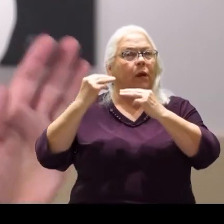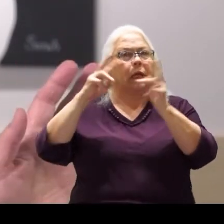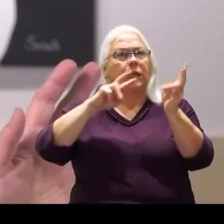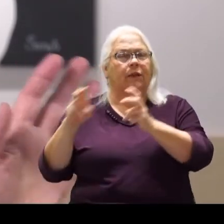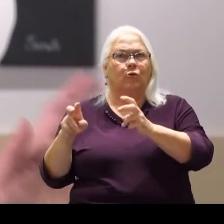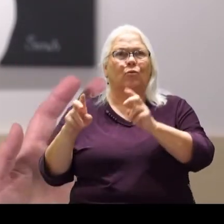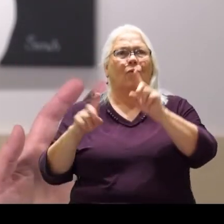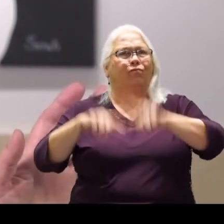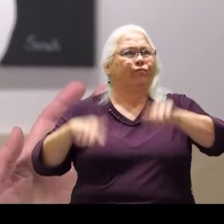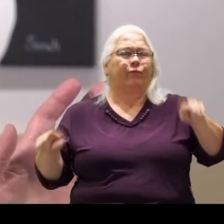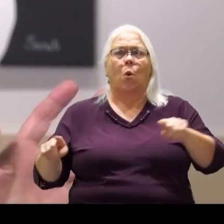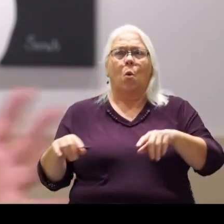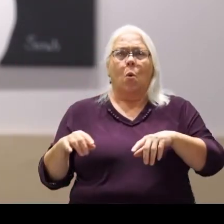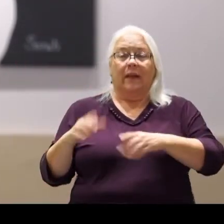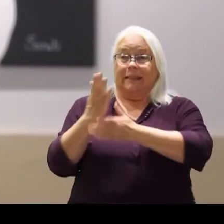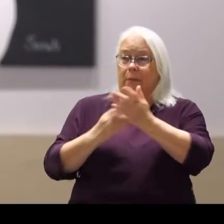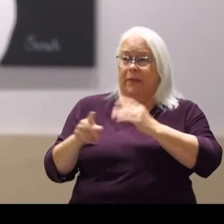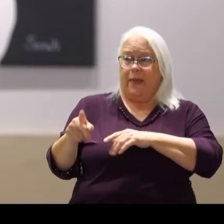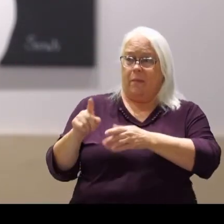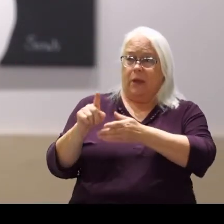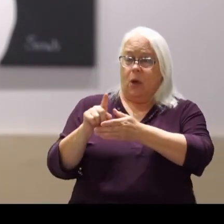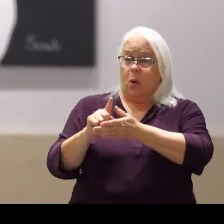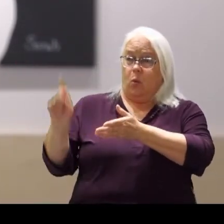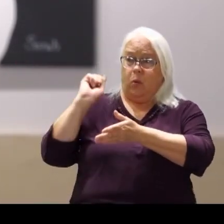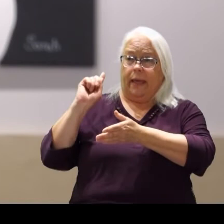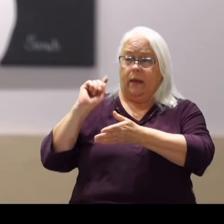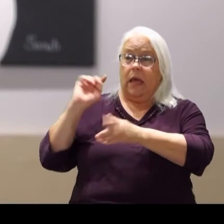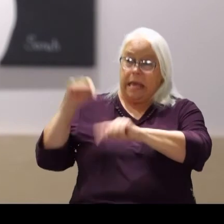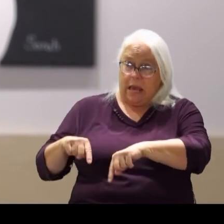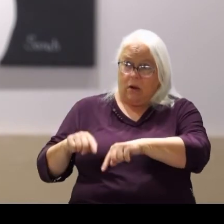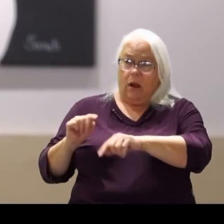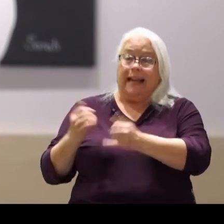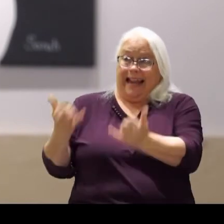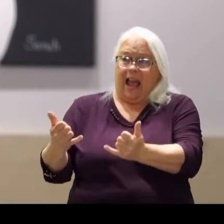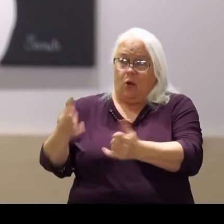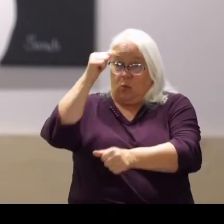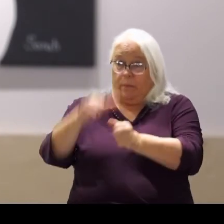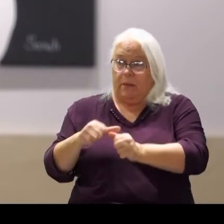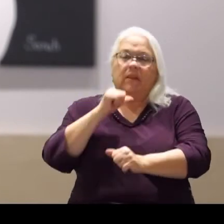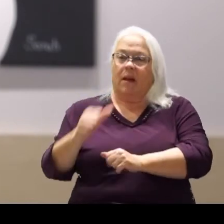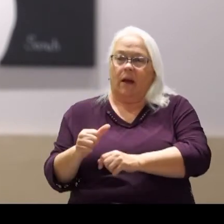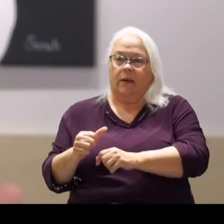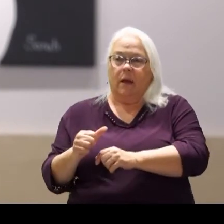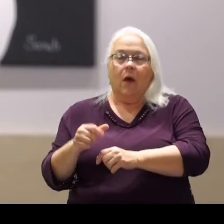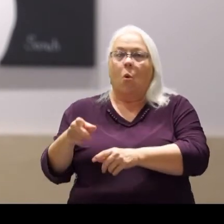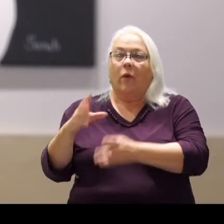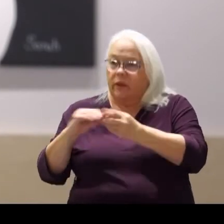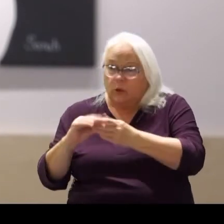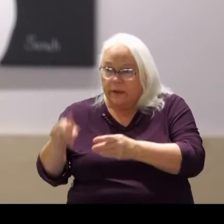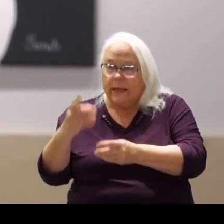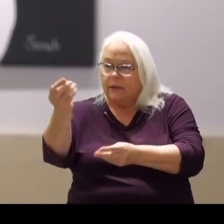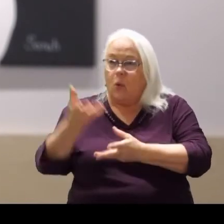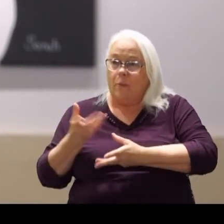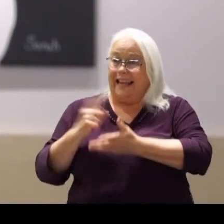The range was unbelievable of people in the room. So some people wouldn't remember me from week to week or the story they'd told. There was